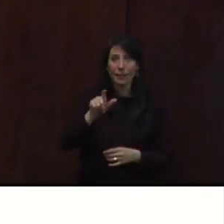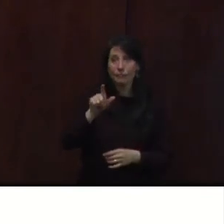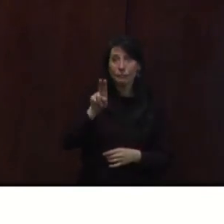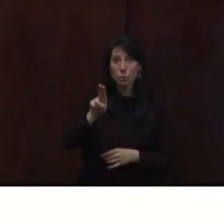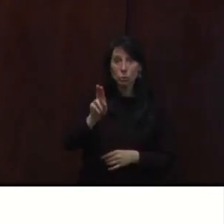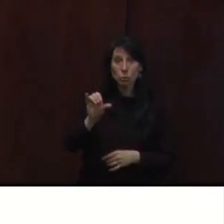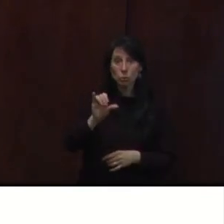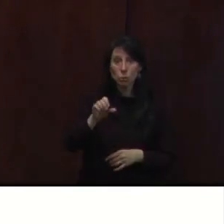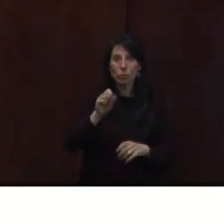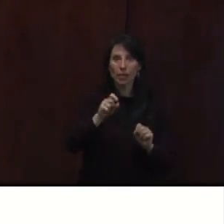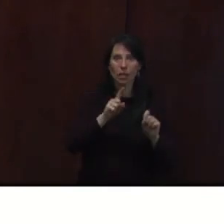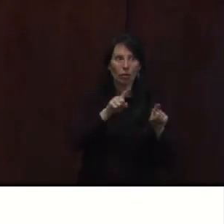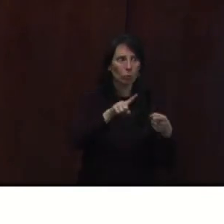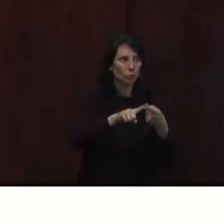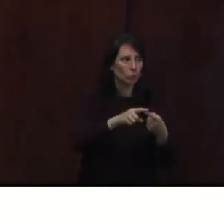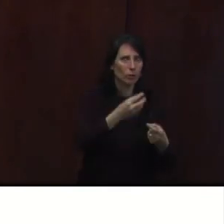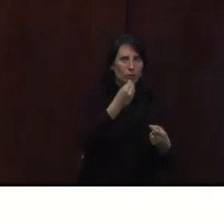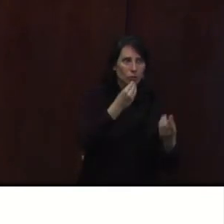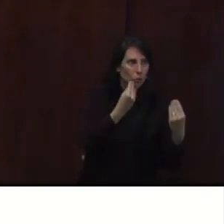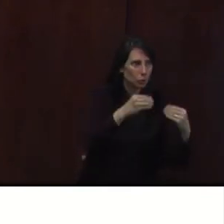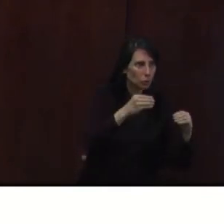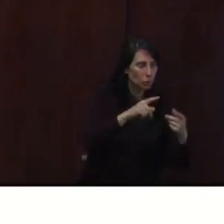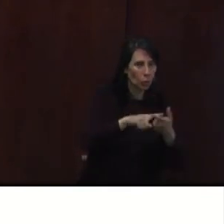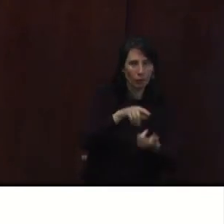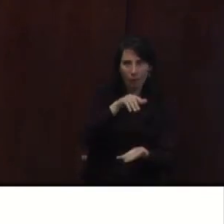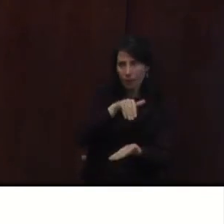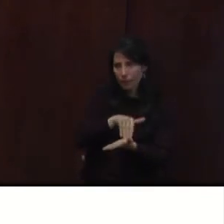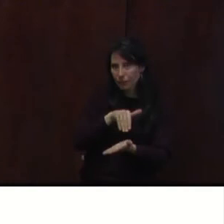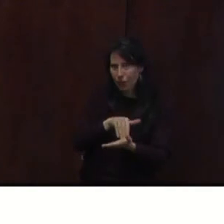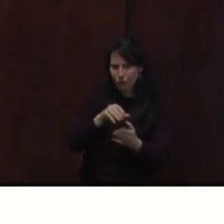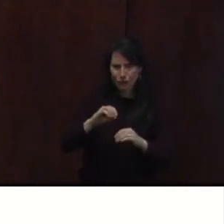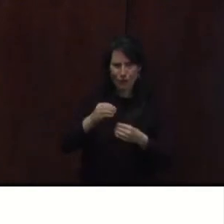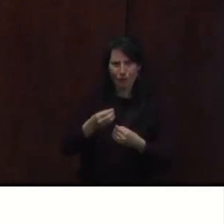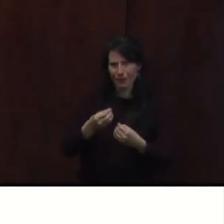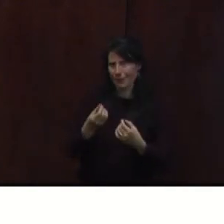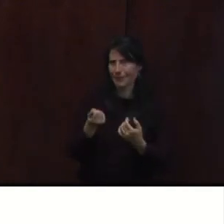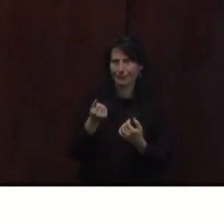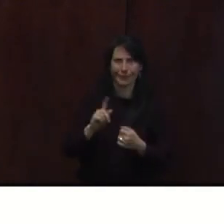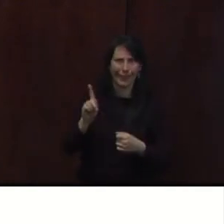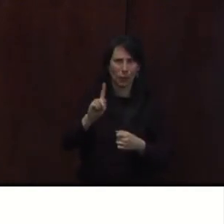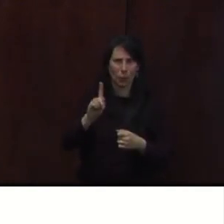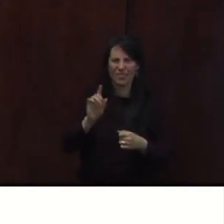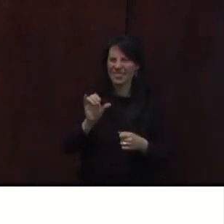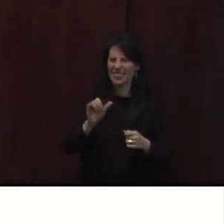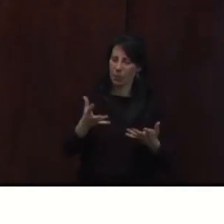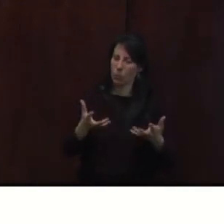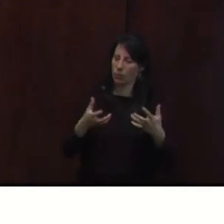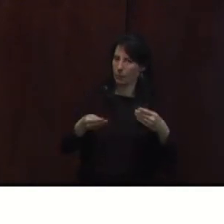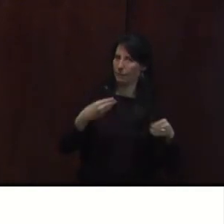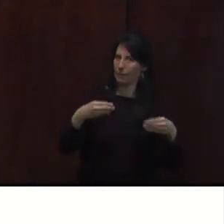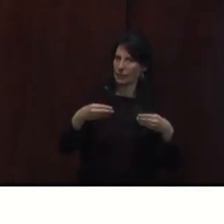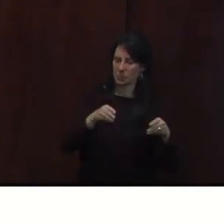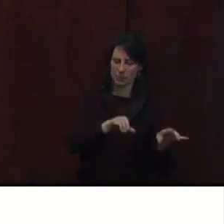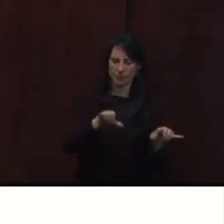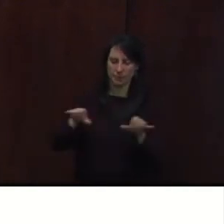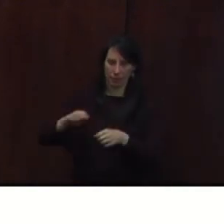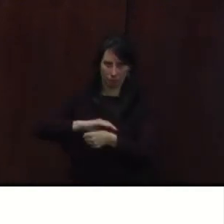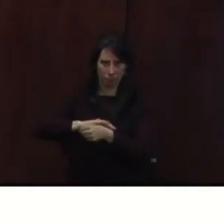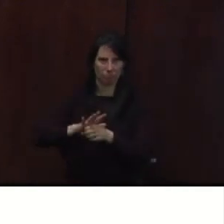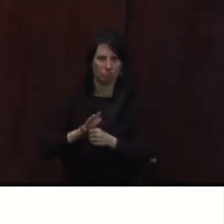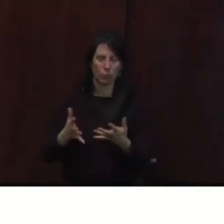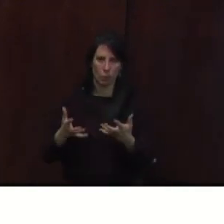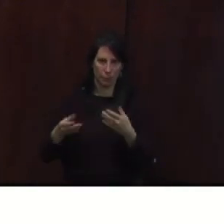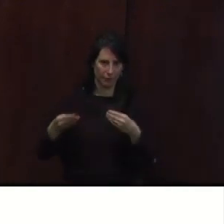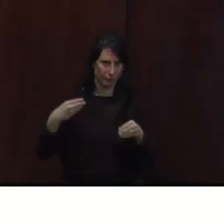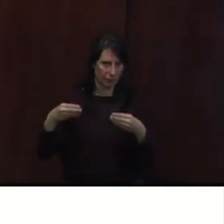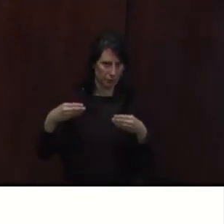local provider, and get flu. It's not just all at public health. Low distribution. So we have theoretical capacities, but